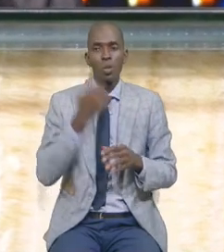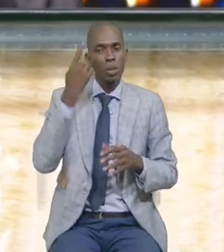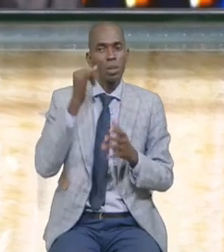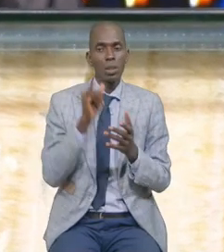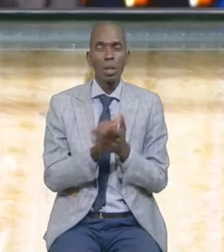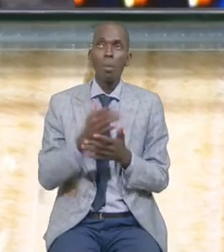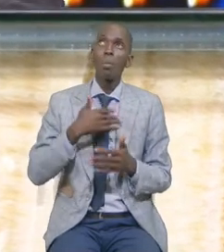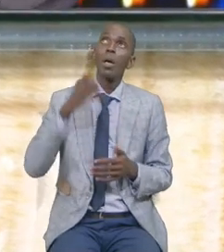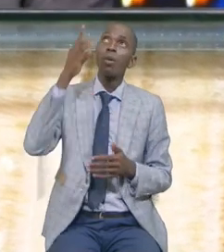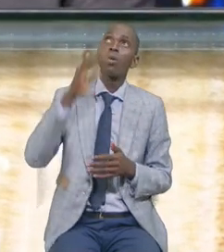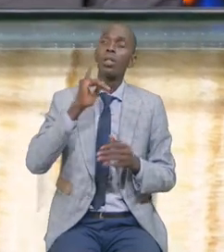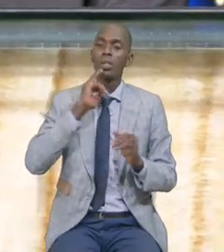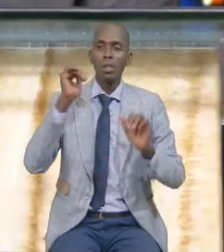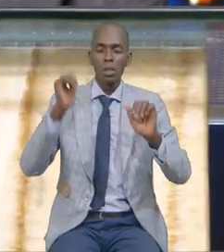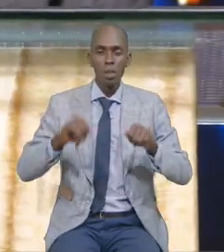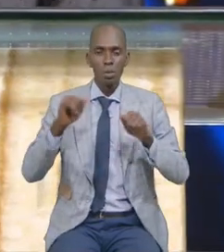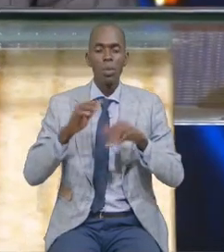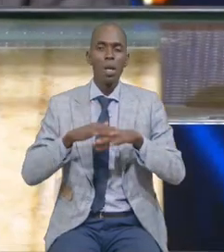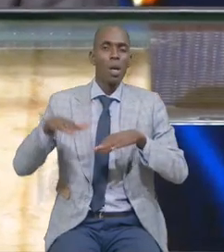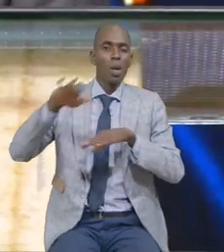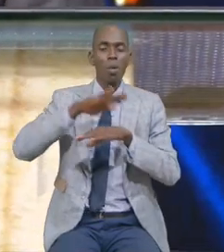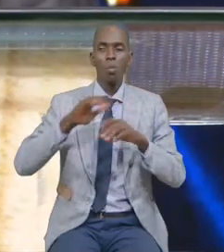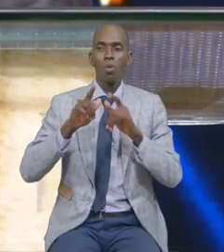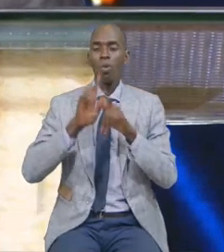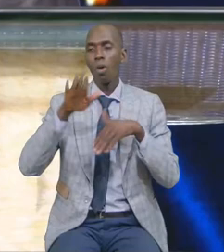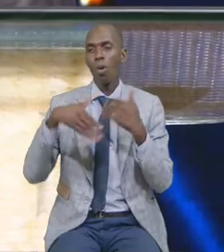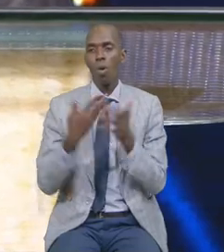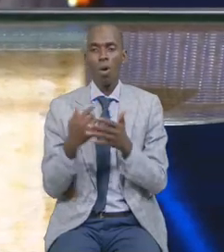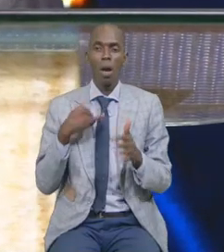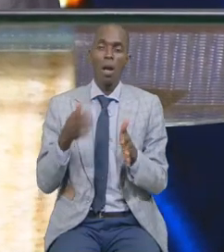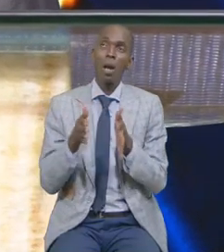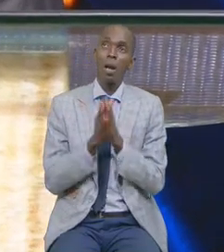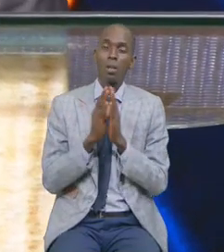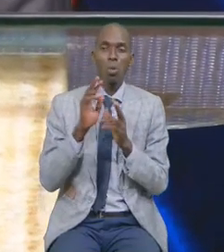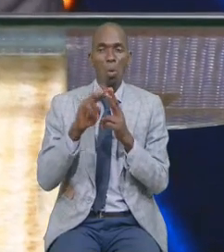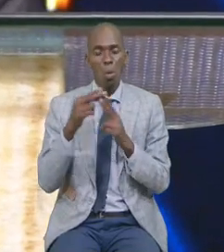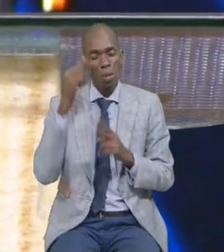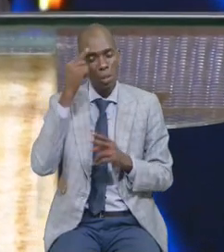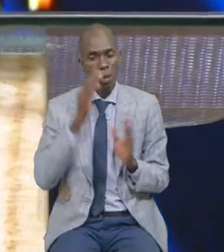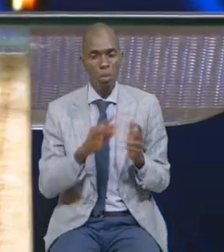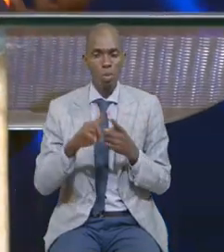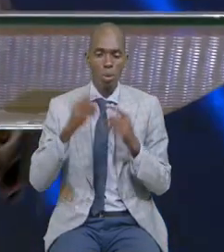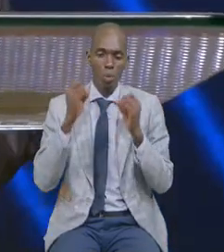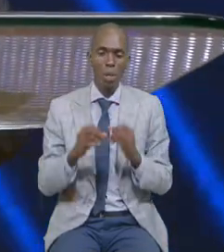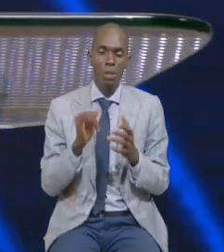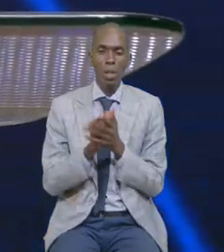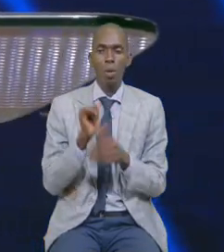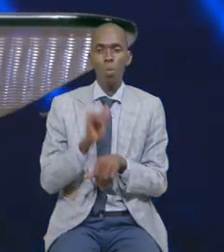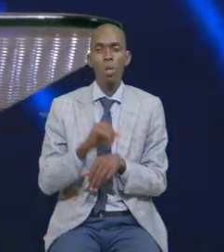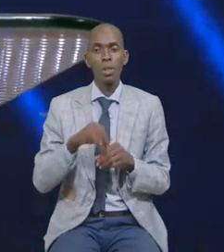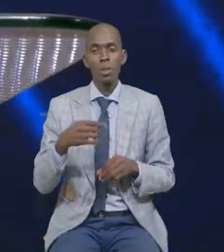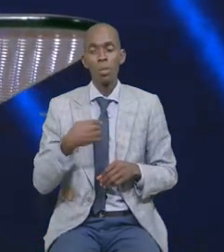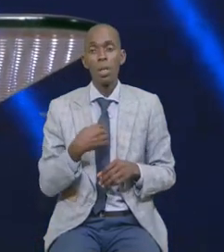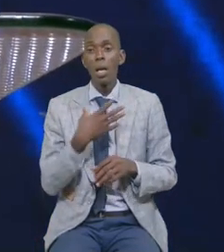abundantly above all that I ask or think, according to the power that walketh in me. Look at verse 21, and then